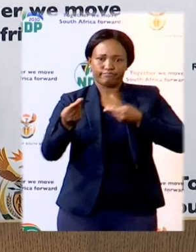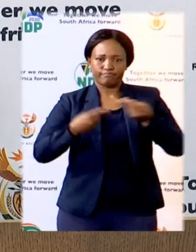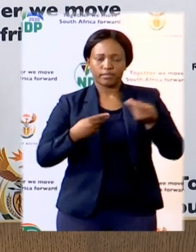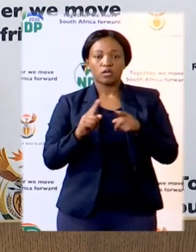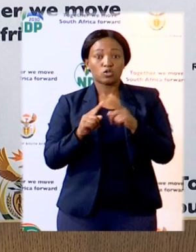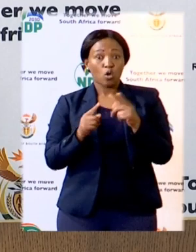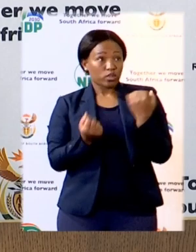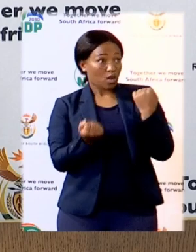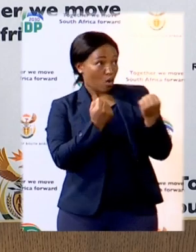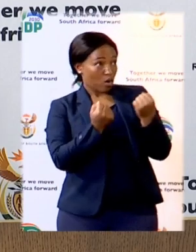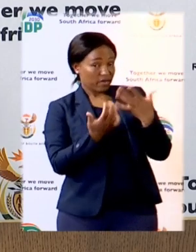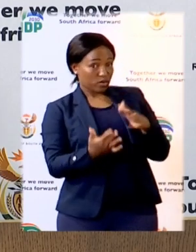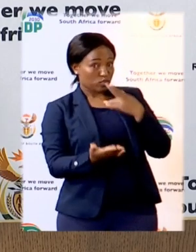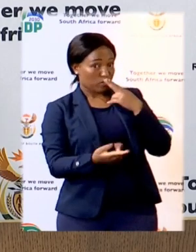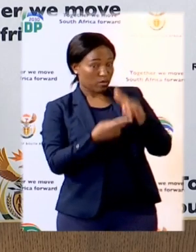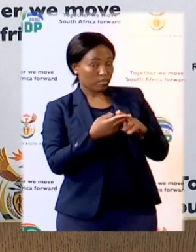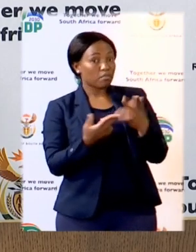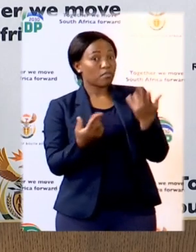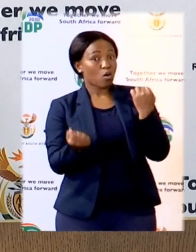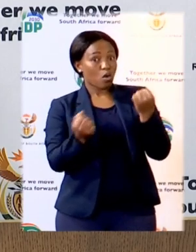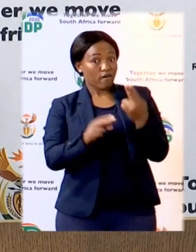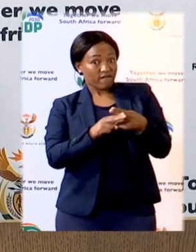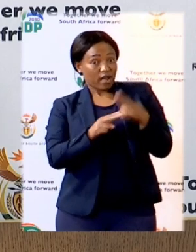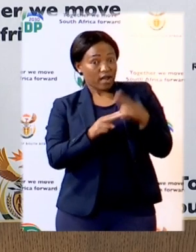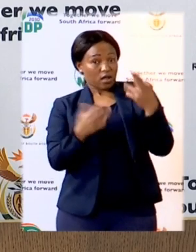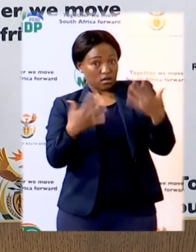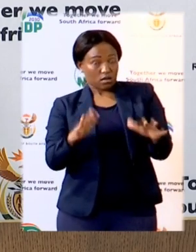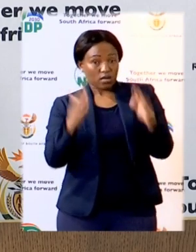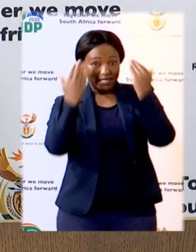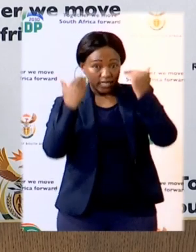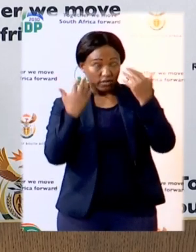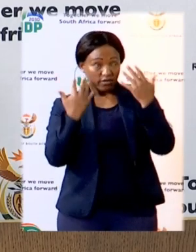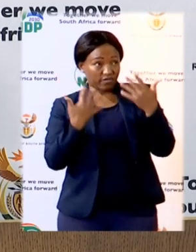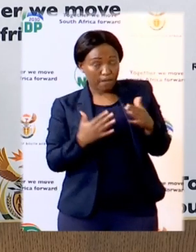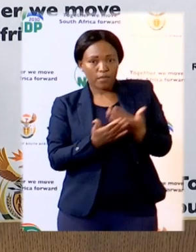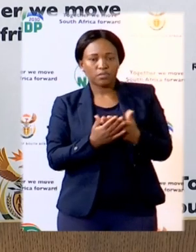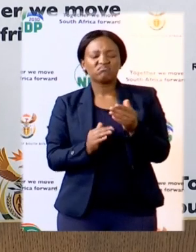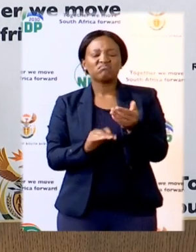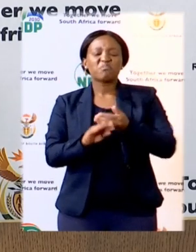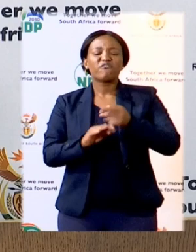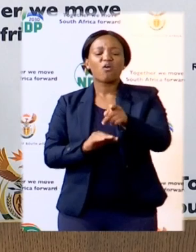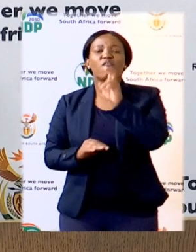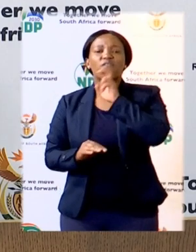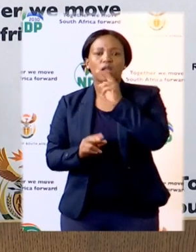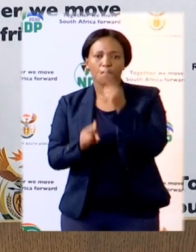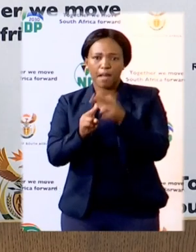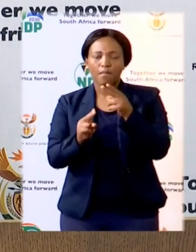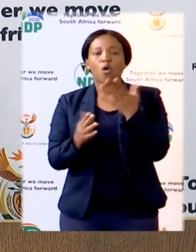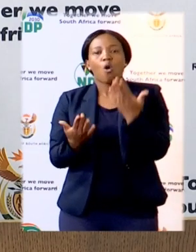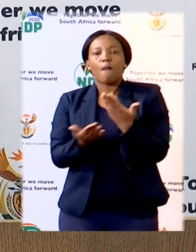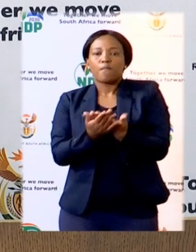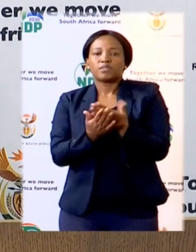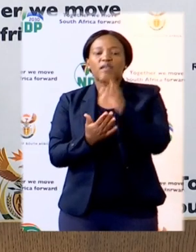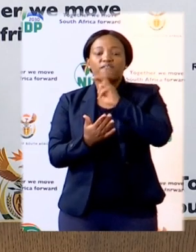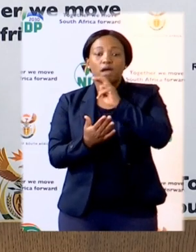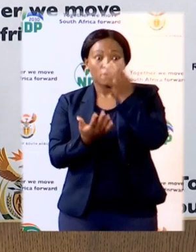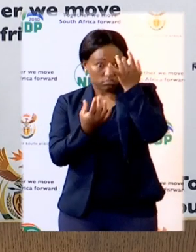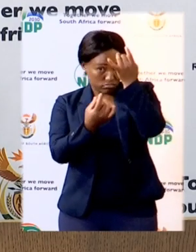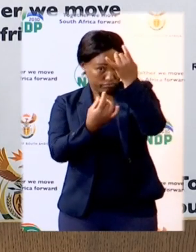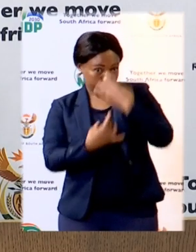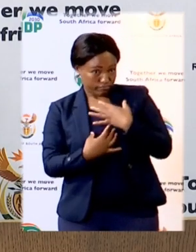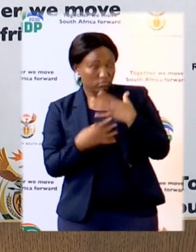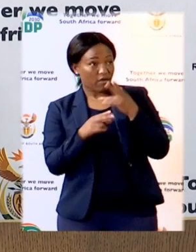today by court that the outcome should be, the judge said she should be able to give us the outcome before Friday or by Friday latest. So once